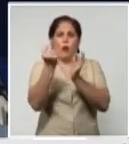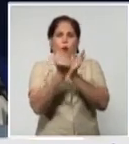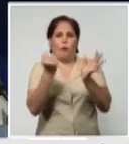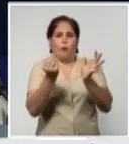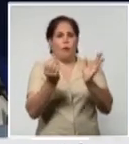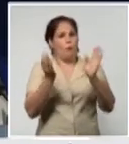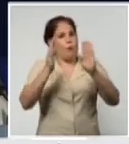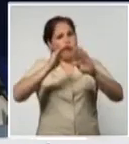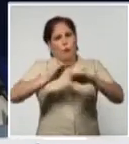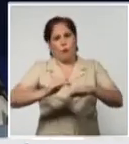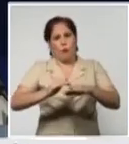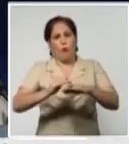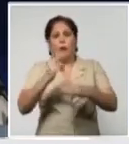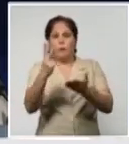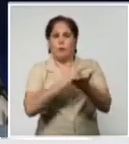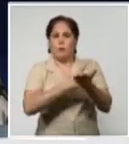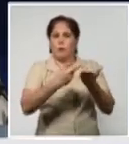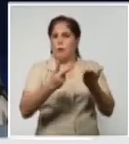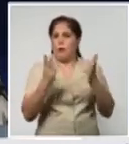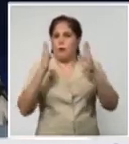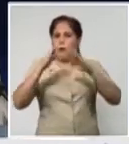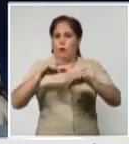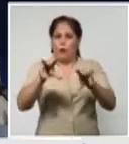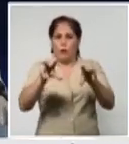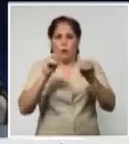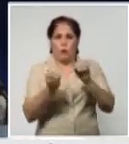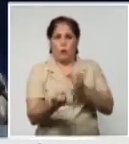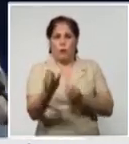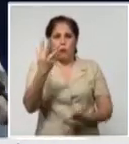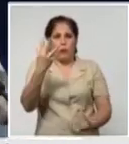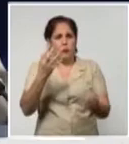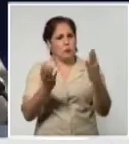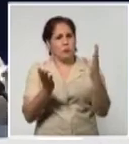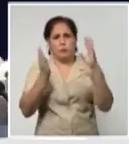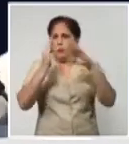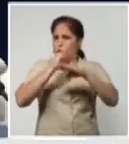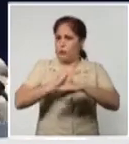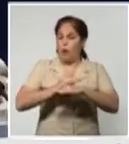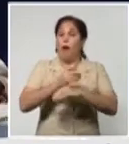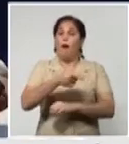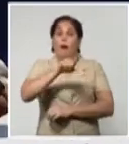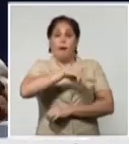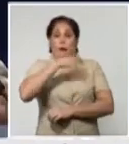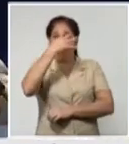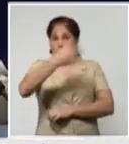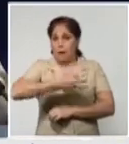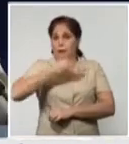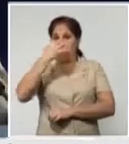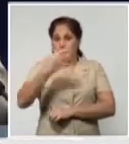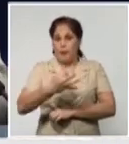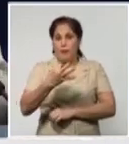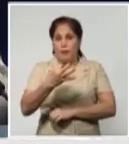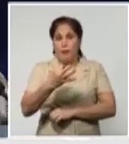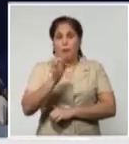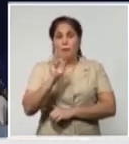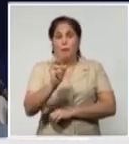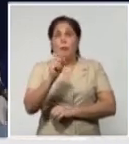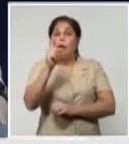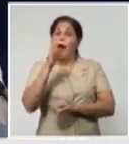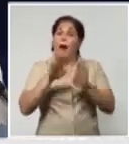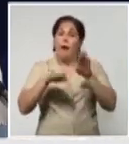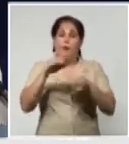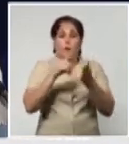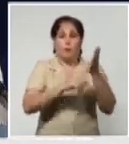report cases in the last 15 days. And as I said yesterday, some of them have even spent